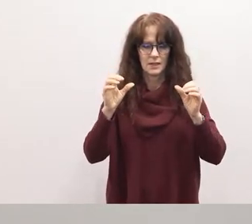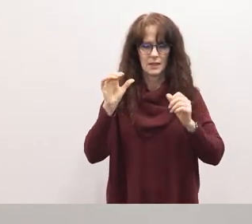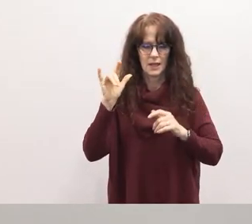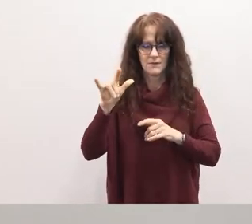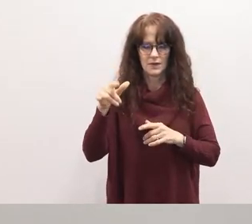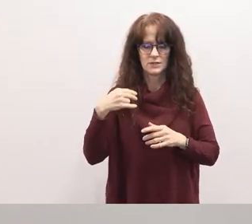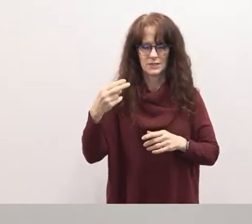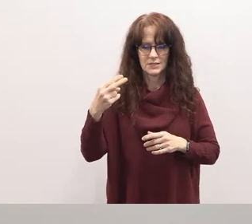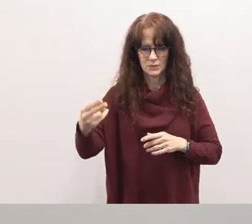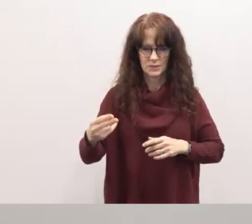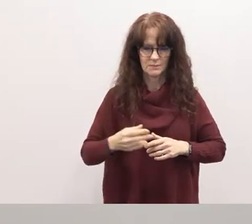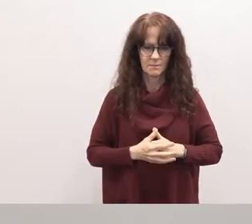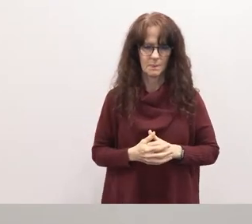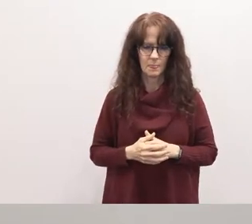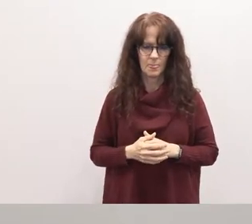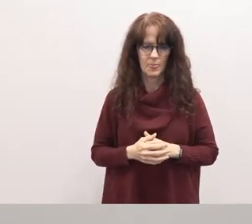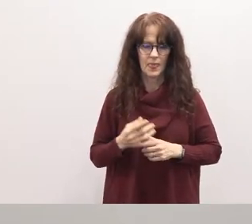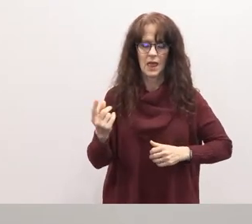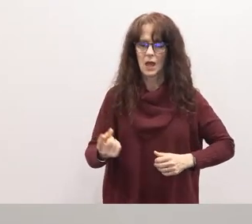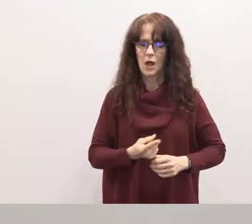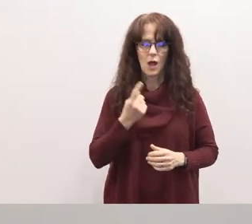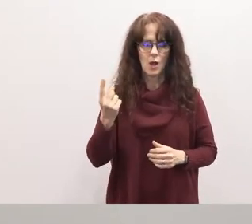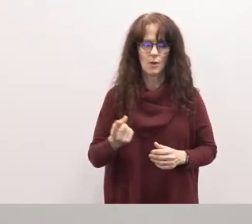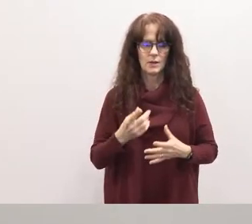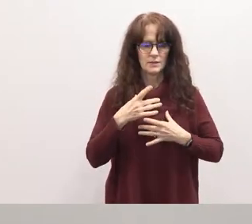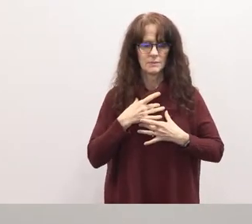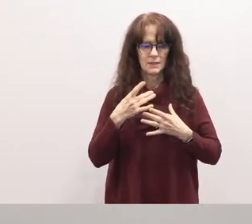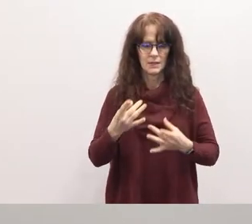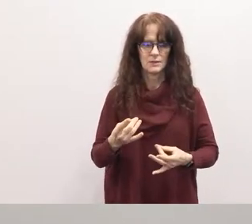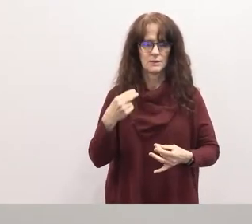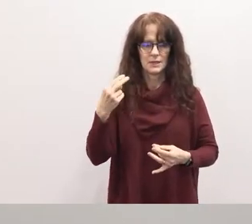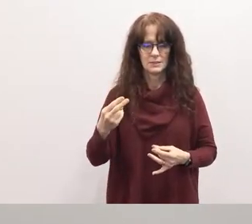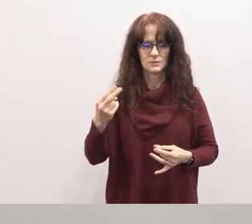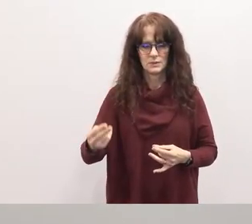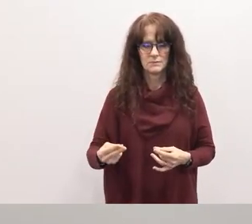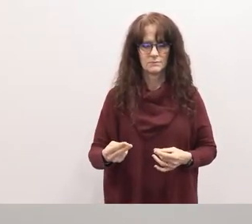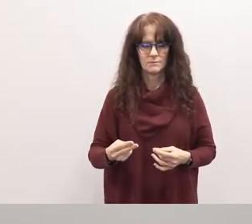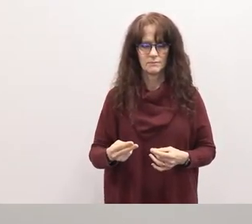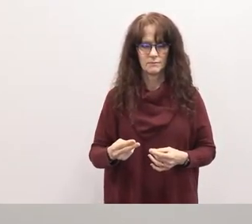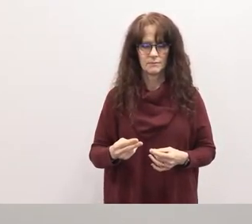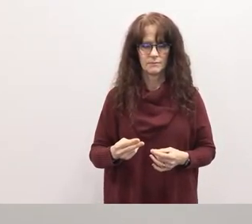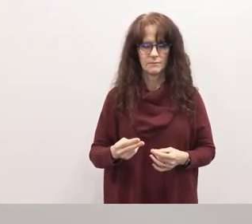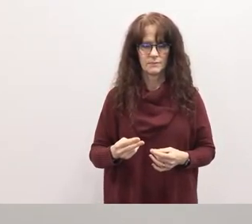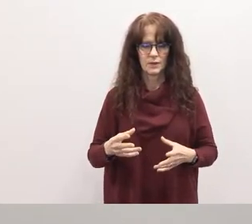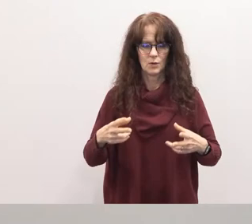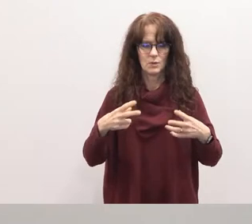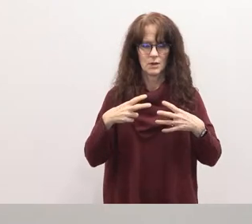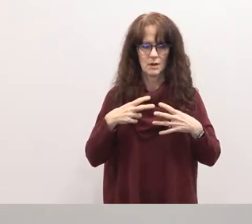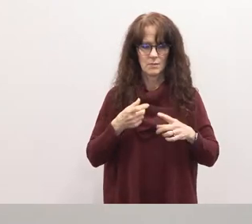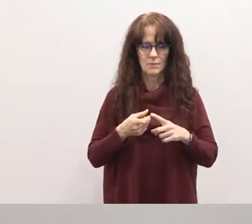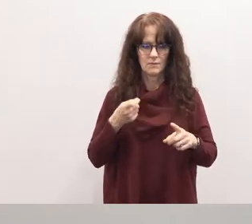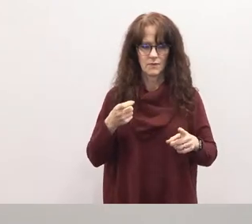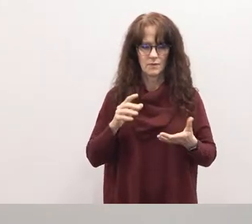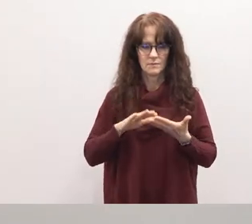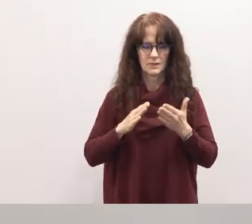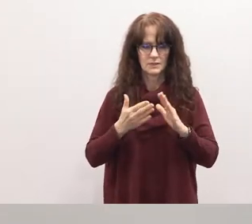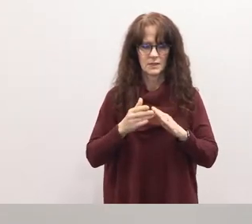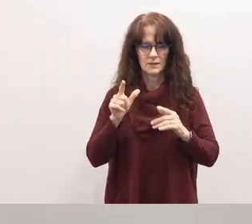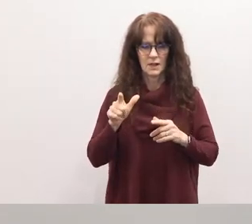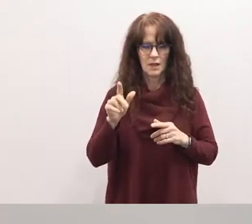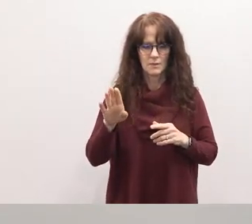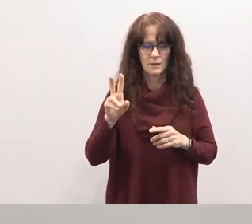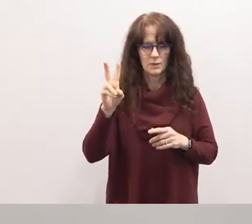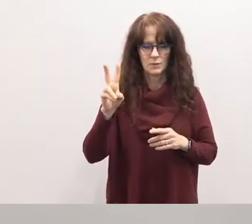aviation history. She has always been interested in history. Following her retirement from the City of Long Beach